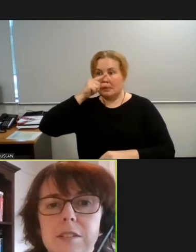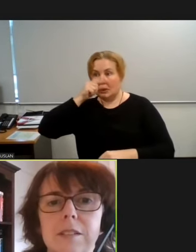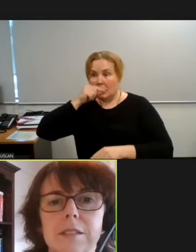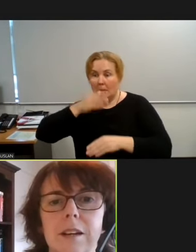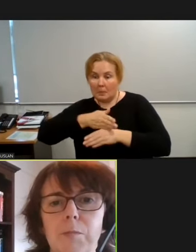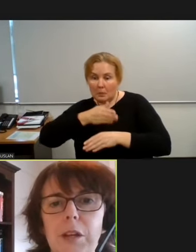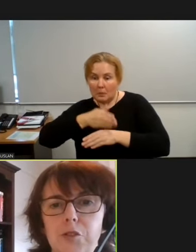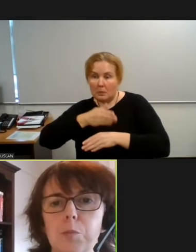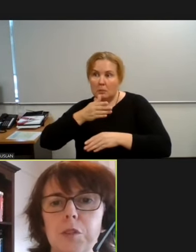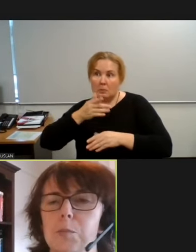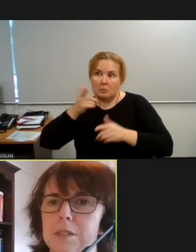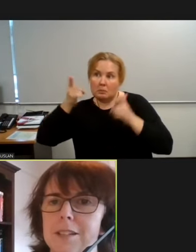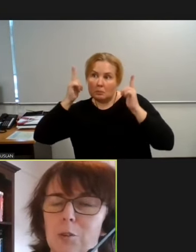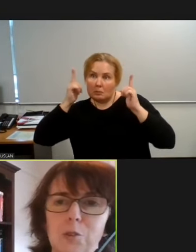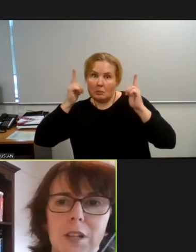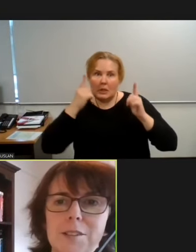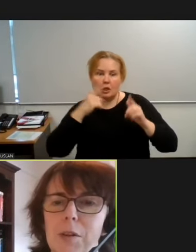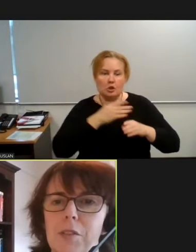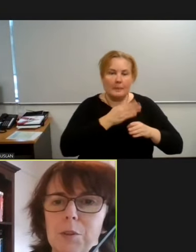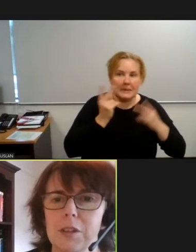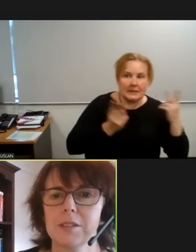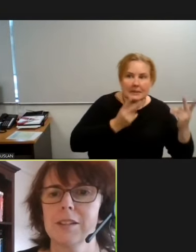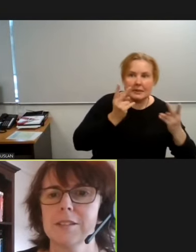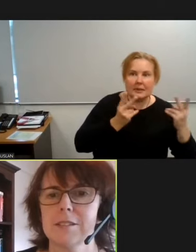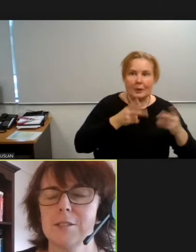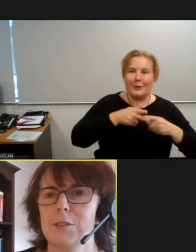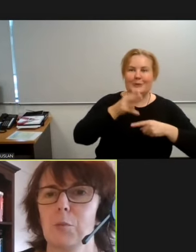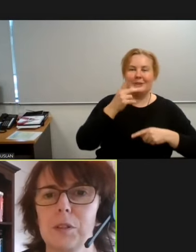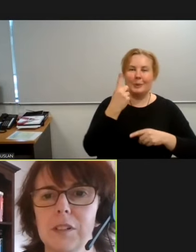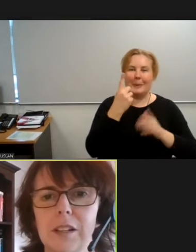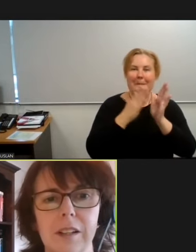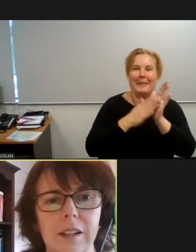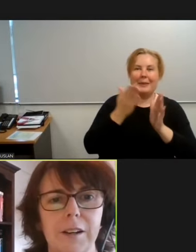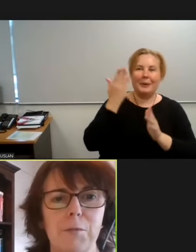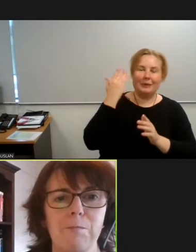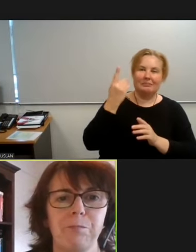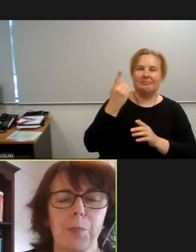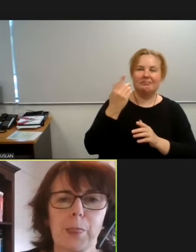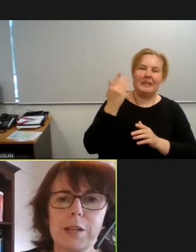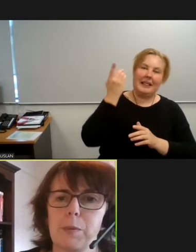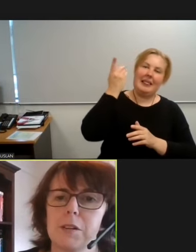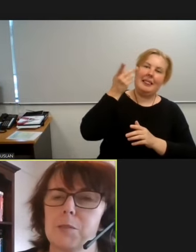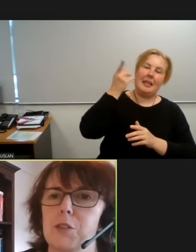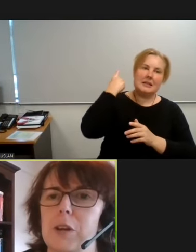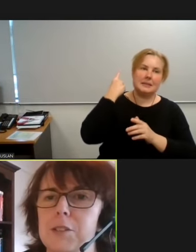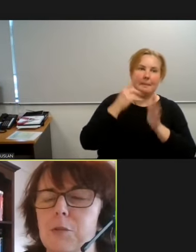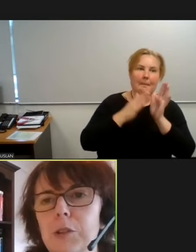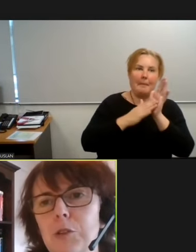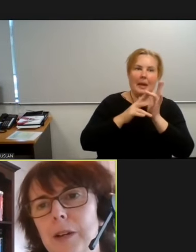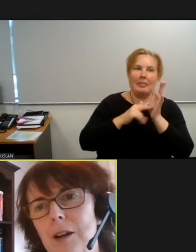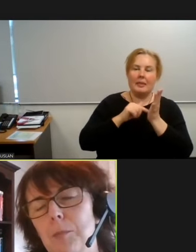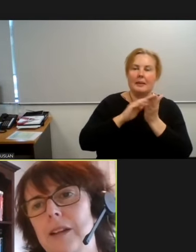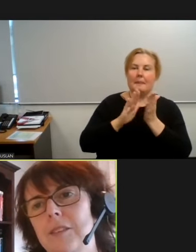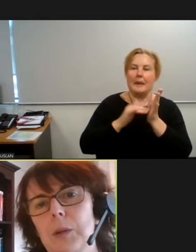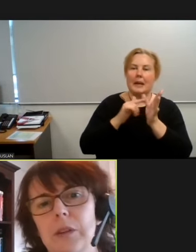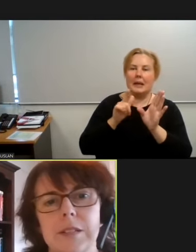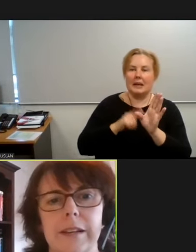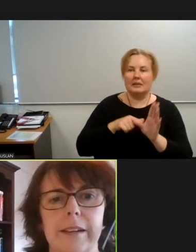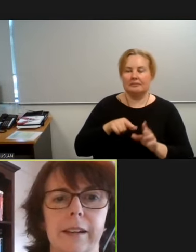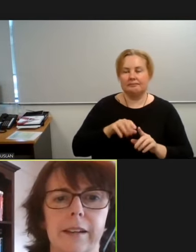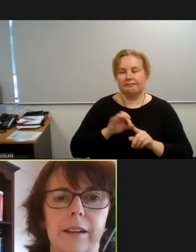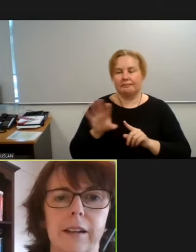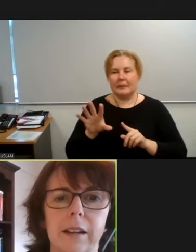have visited that jobs hub since it launched last month, which I think is phenomenal. It's part of an attraction and recruitment campaign that